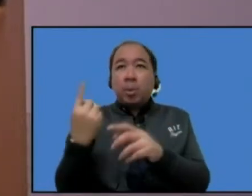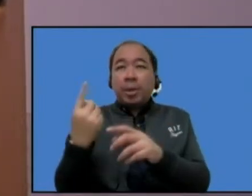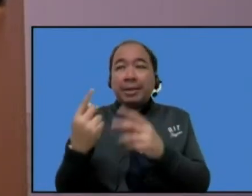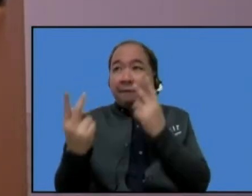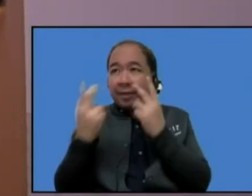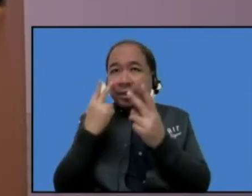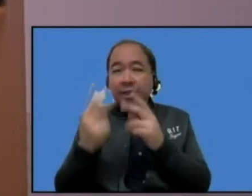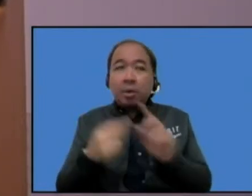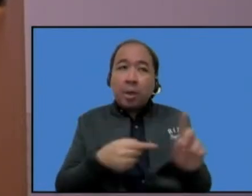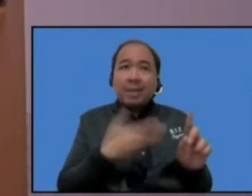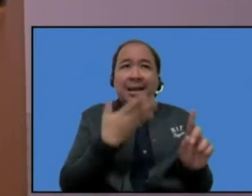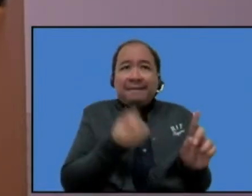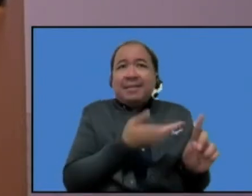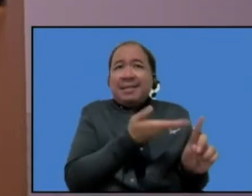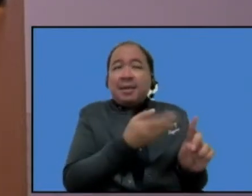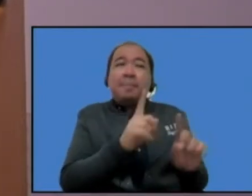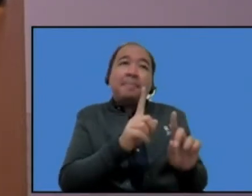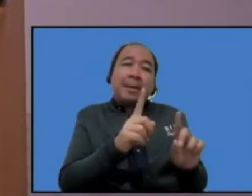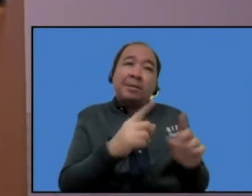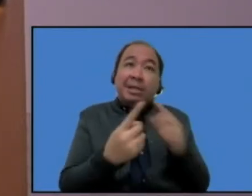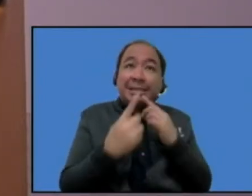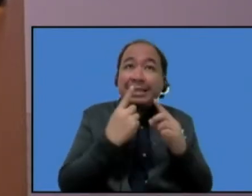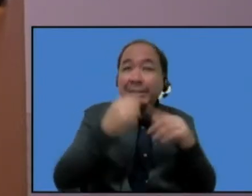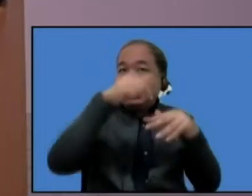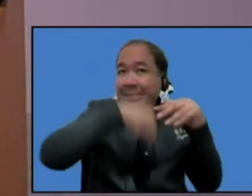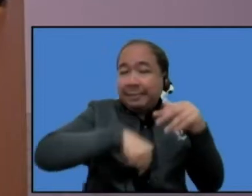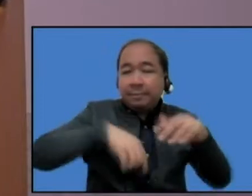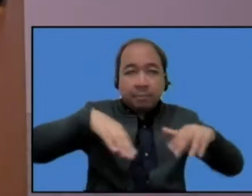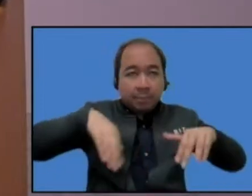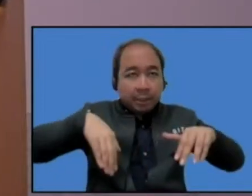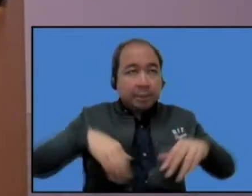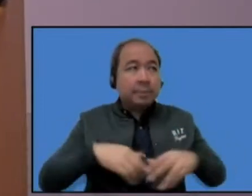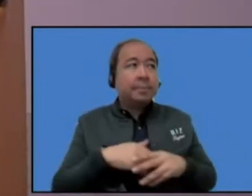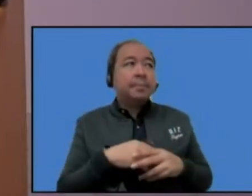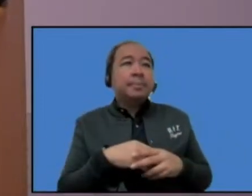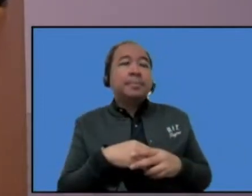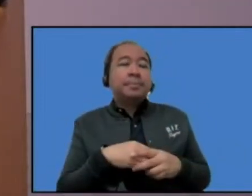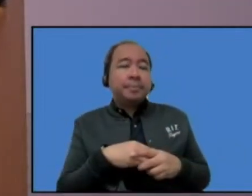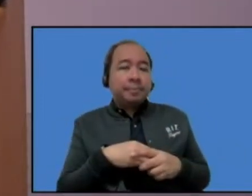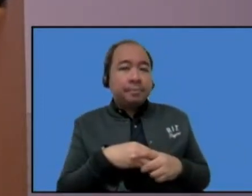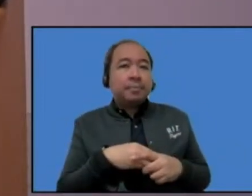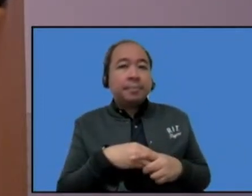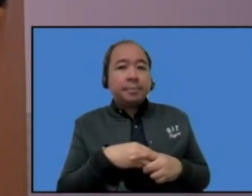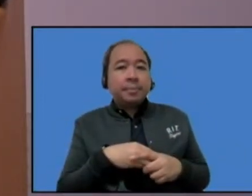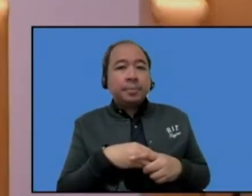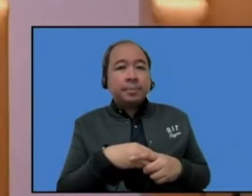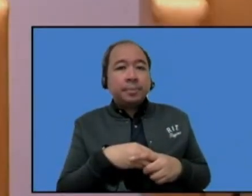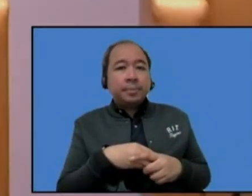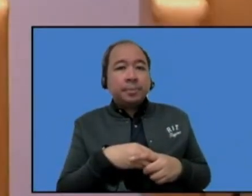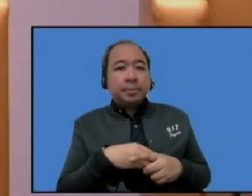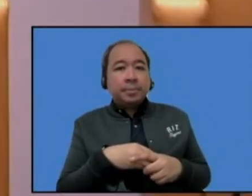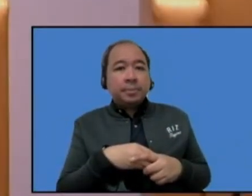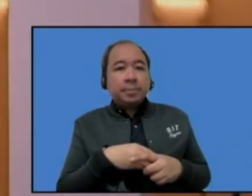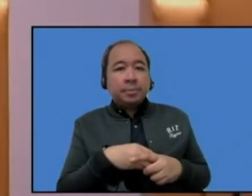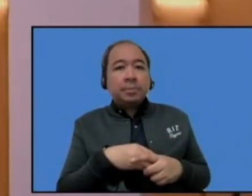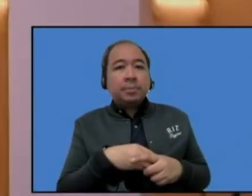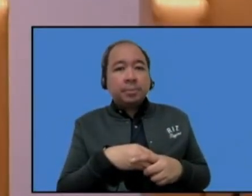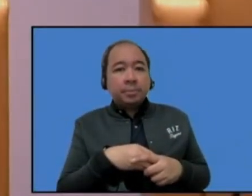but we have not articulated well enough over the last 3 days. I think you're kind of really,